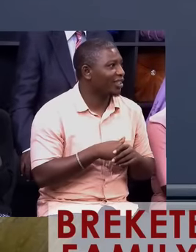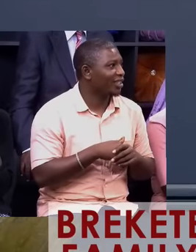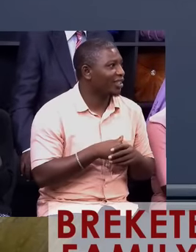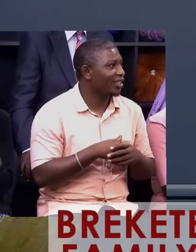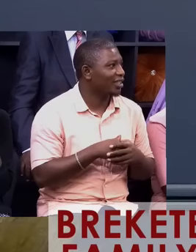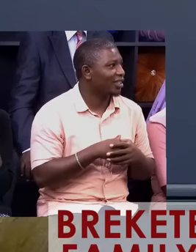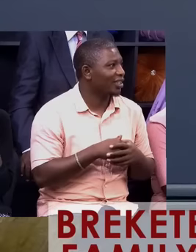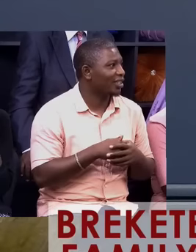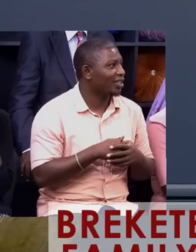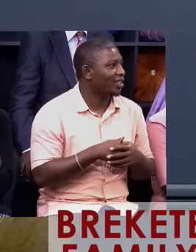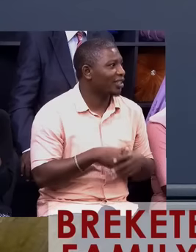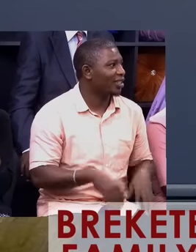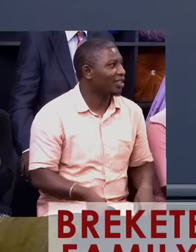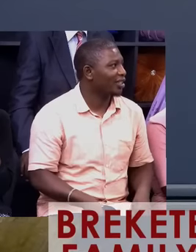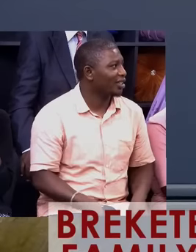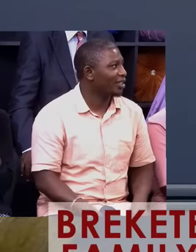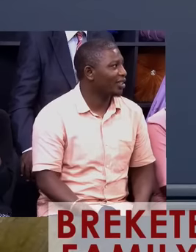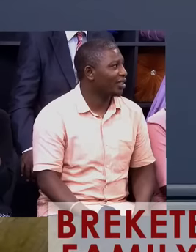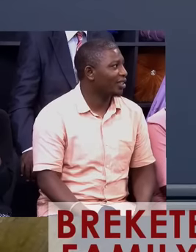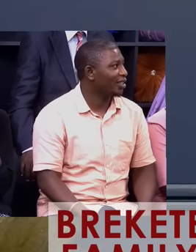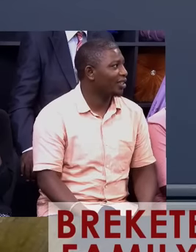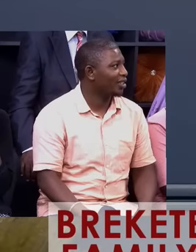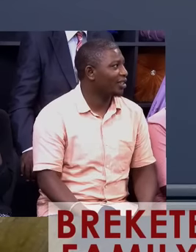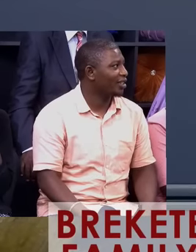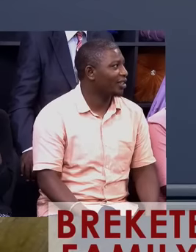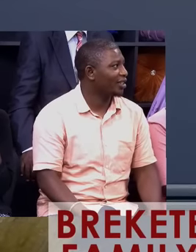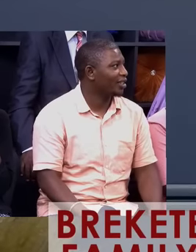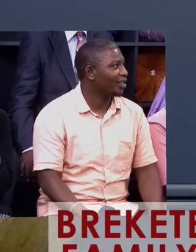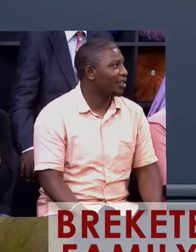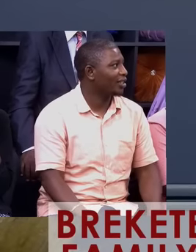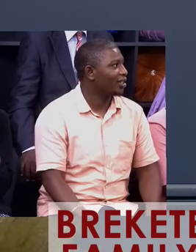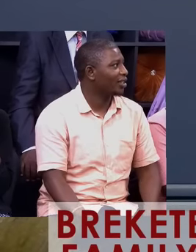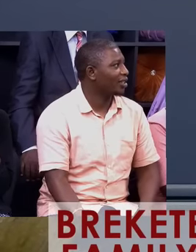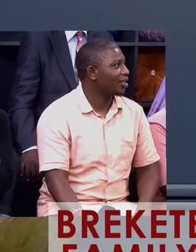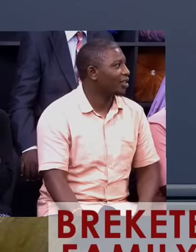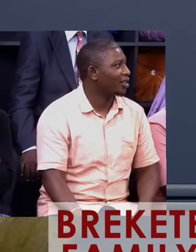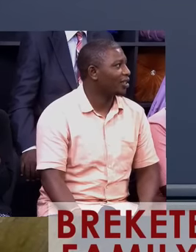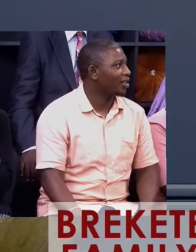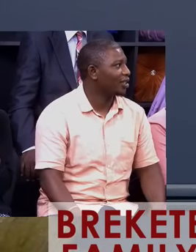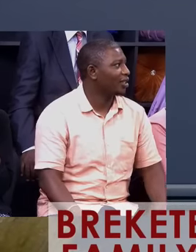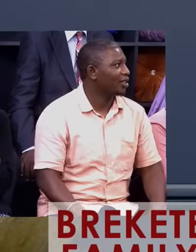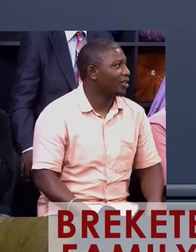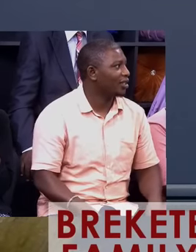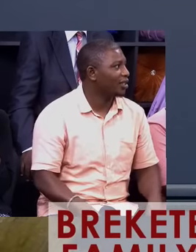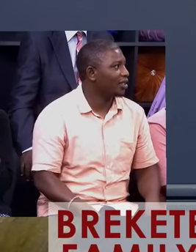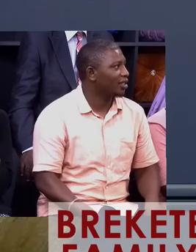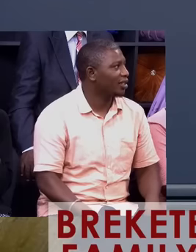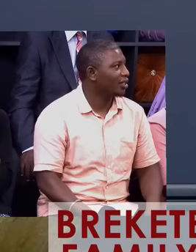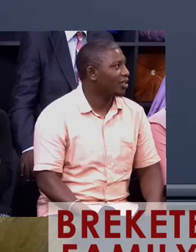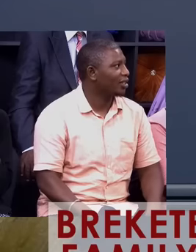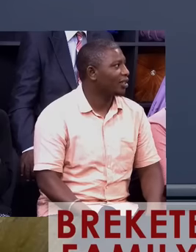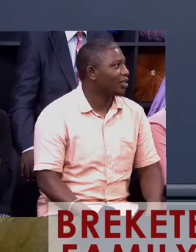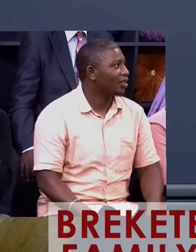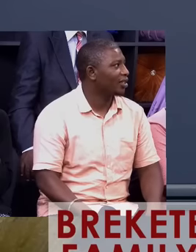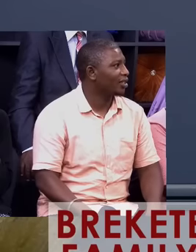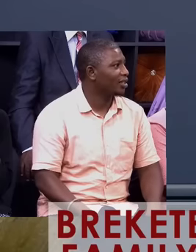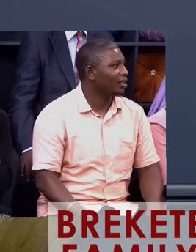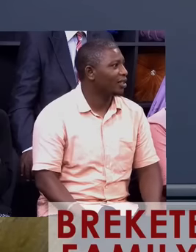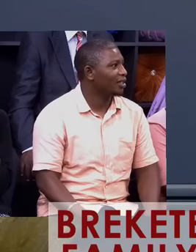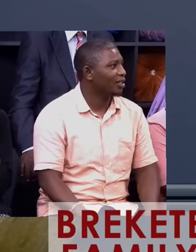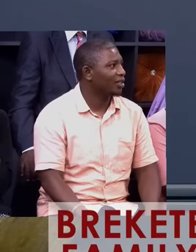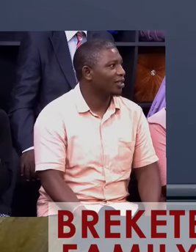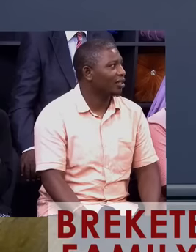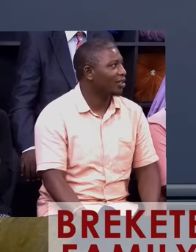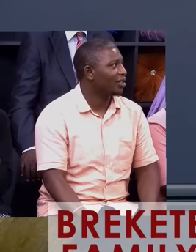time left hand the same school that I think he can remember that he's Lefty and a